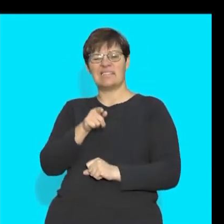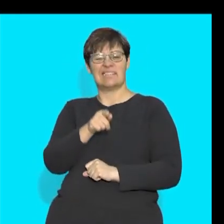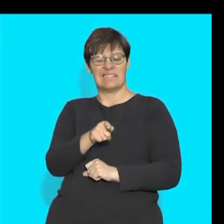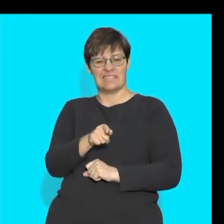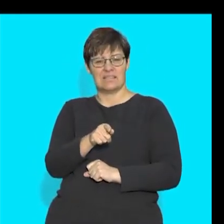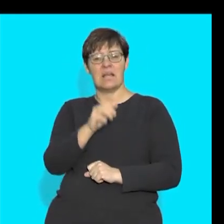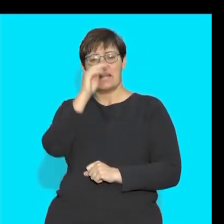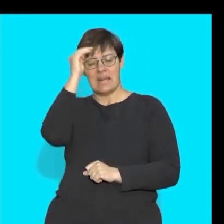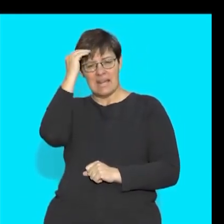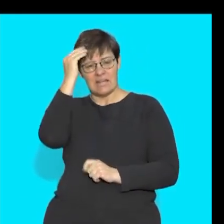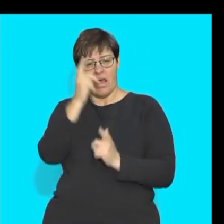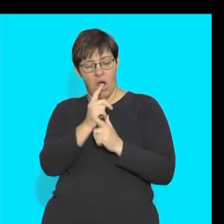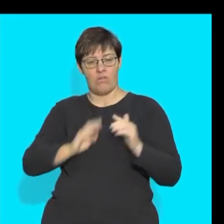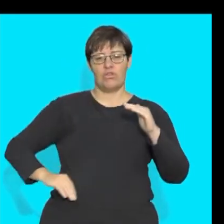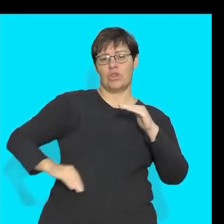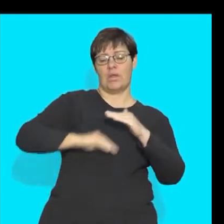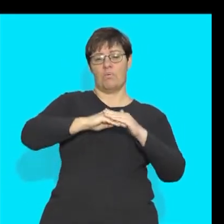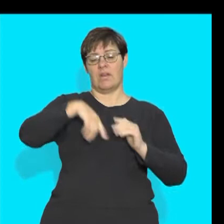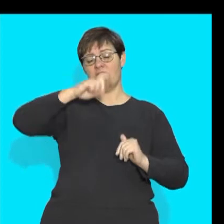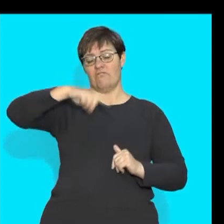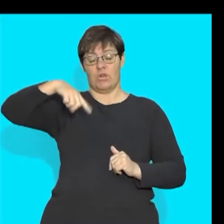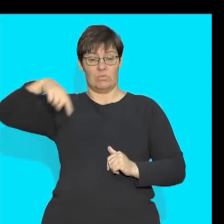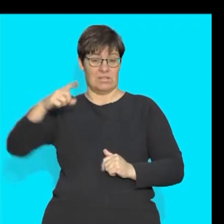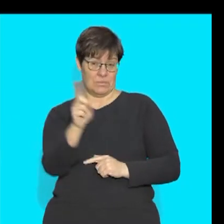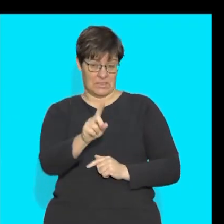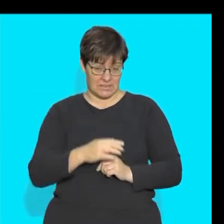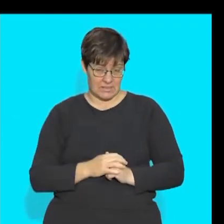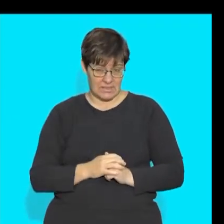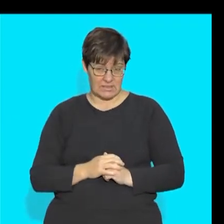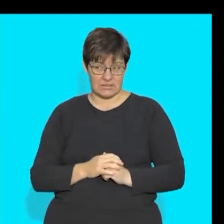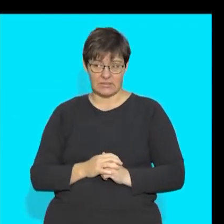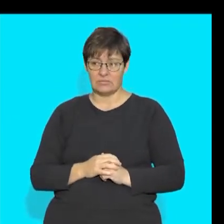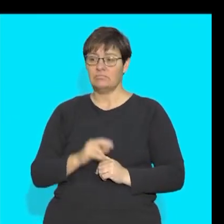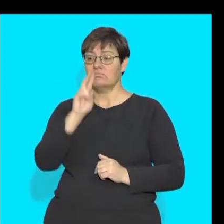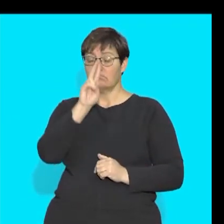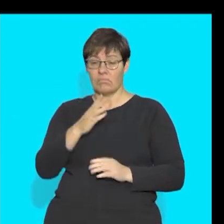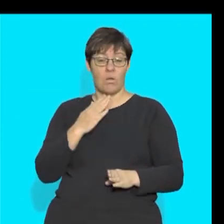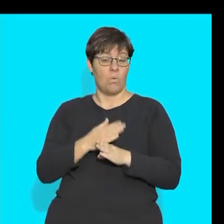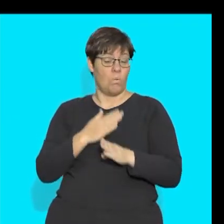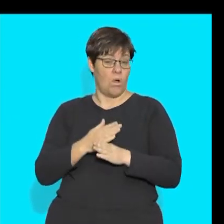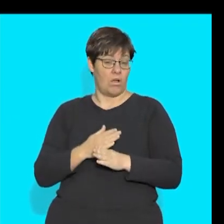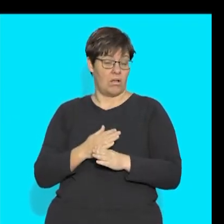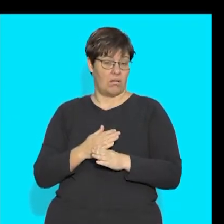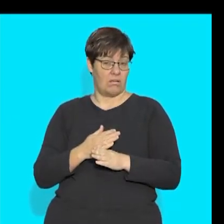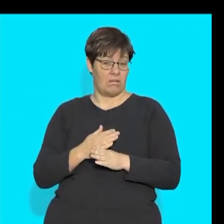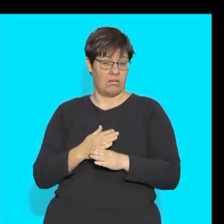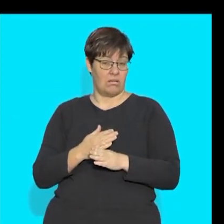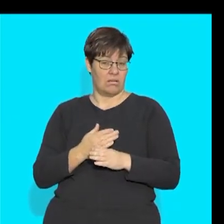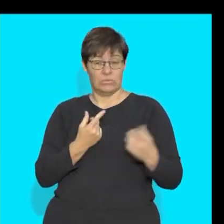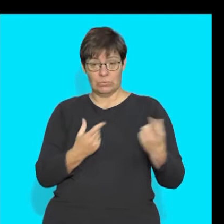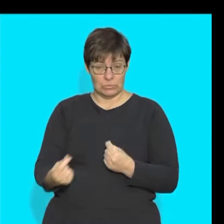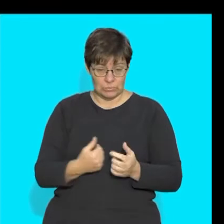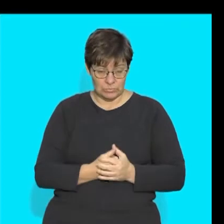need to know what the threshold frequency is. So we're going to look at that again. We're going to look at work function, because that's